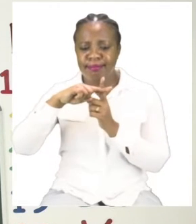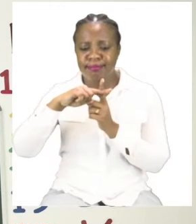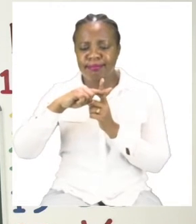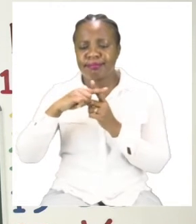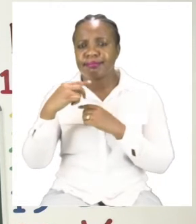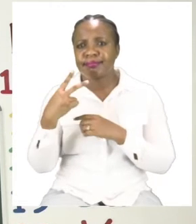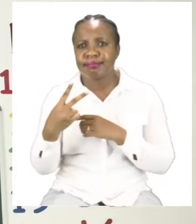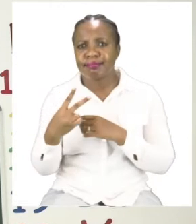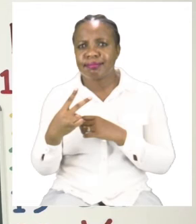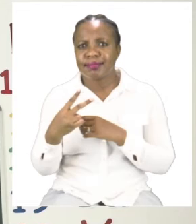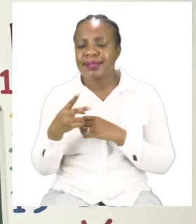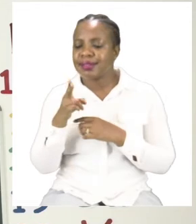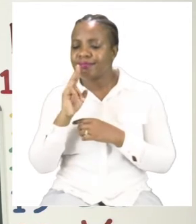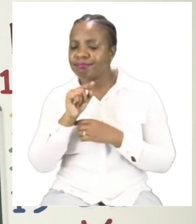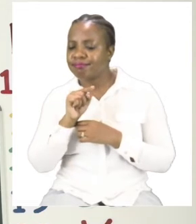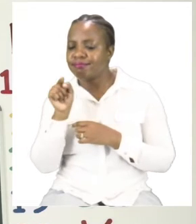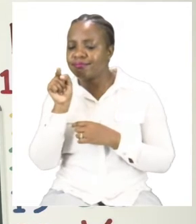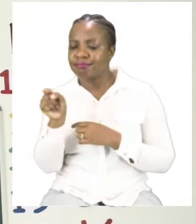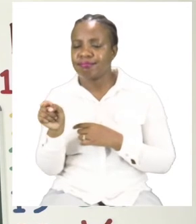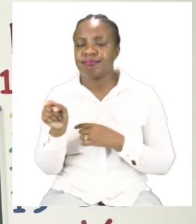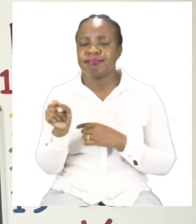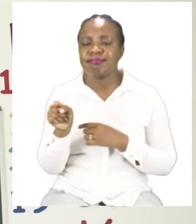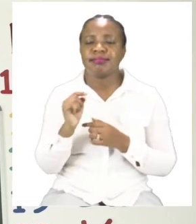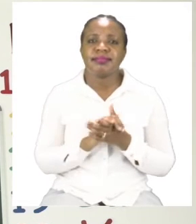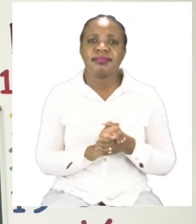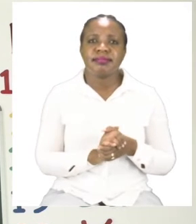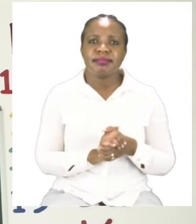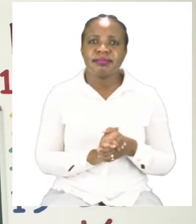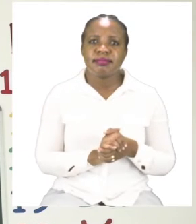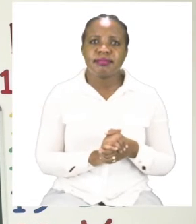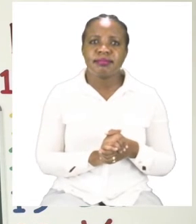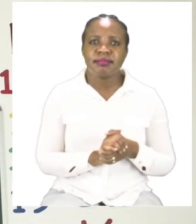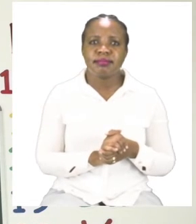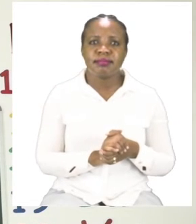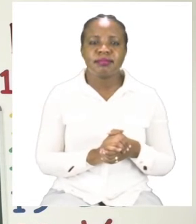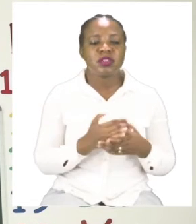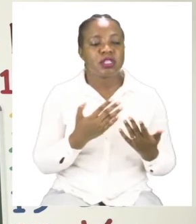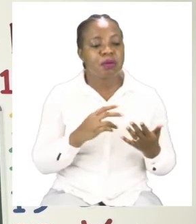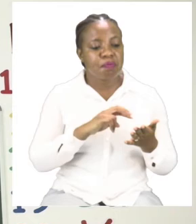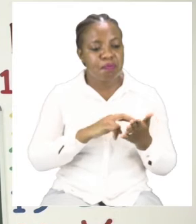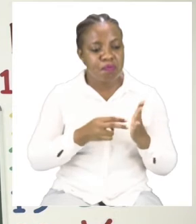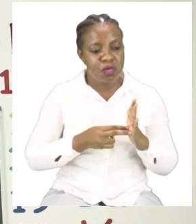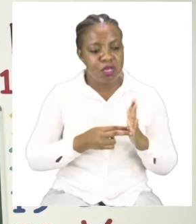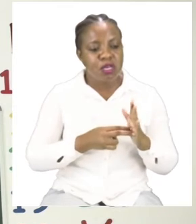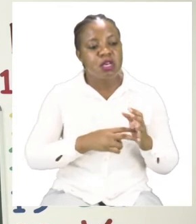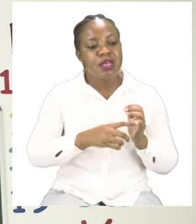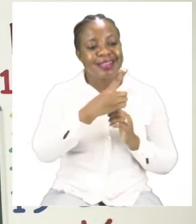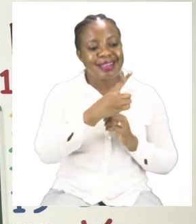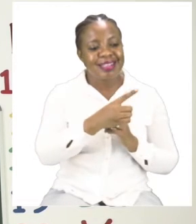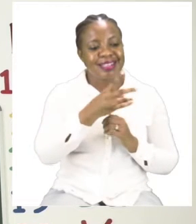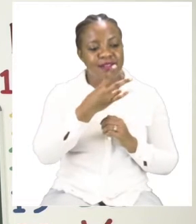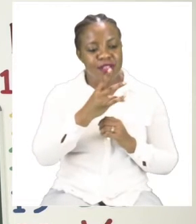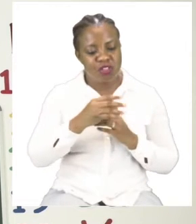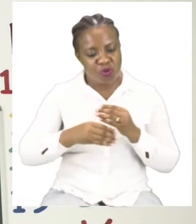then our answer is going to be on the other side. So we want to add 2 to